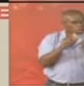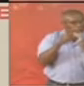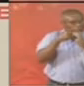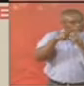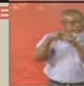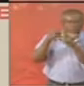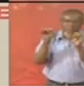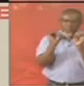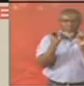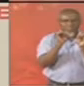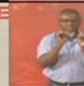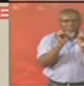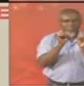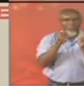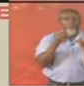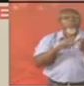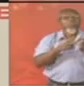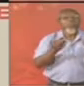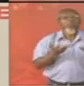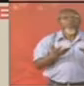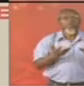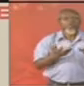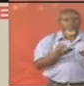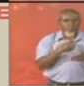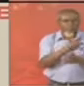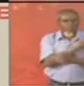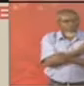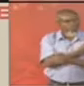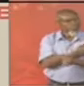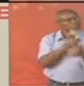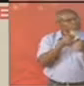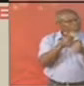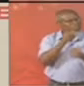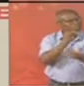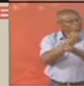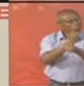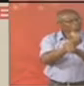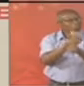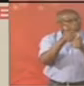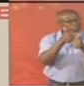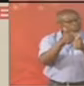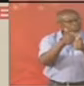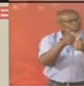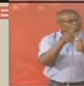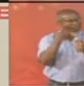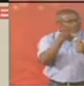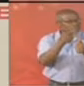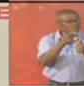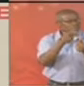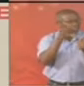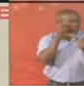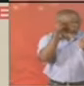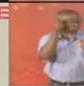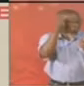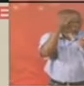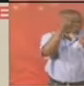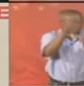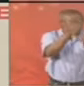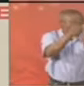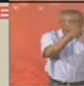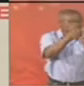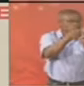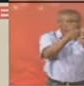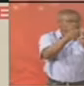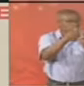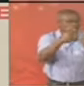been effective. This new thrust towards vaccinating the global population is beginning to pay dividends already. And I